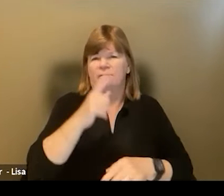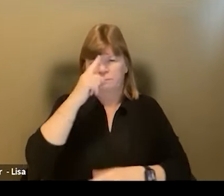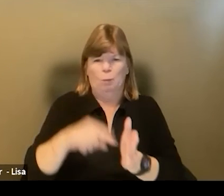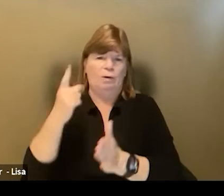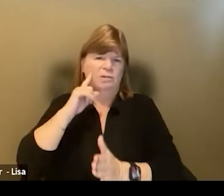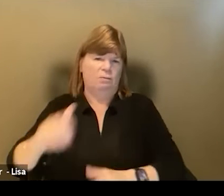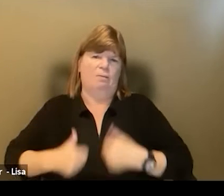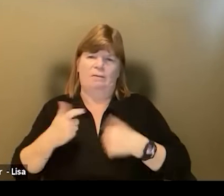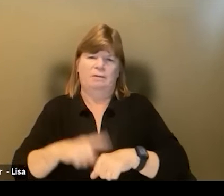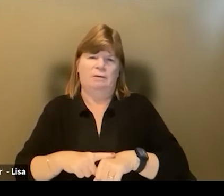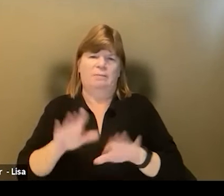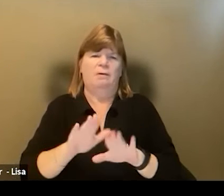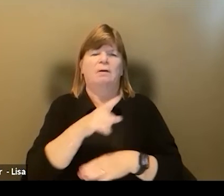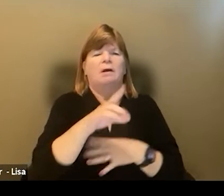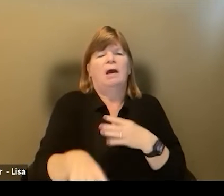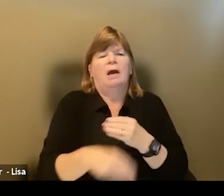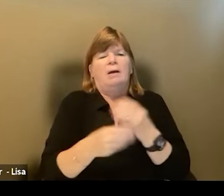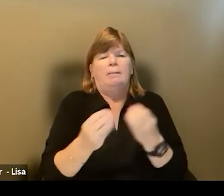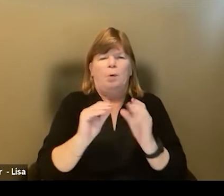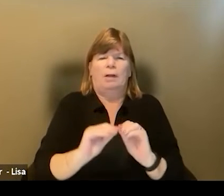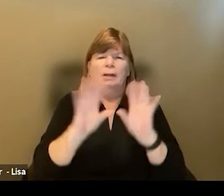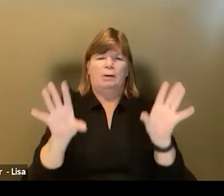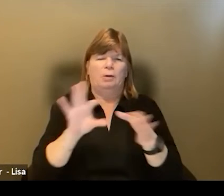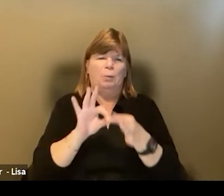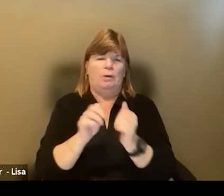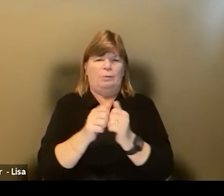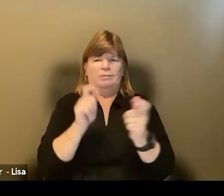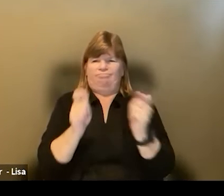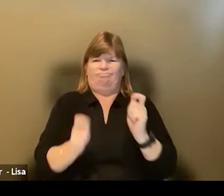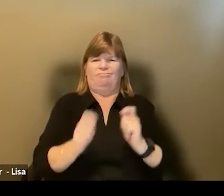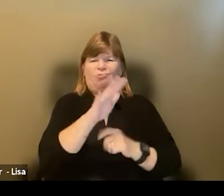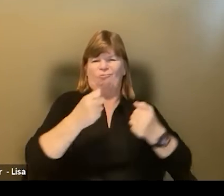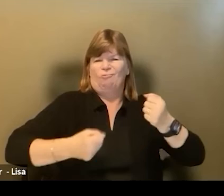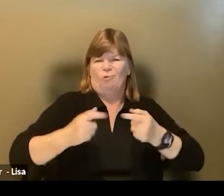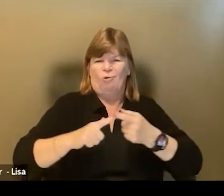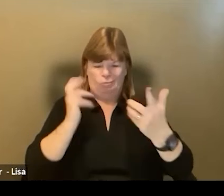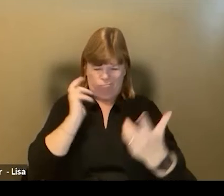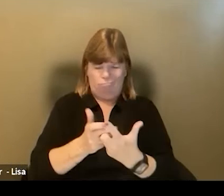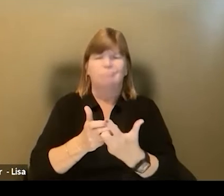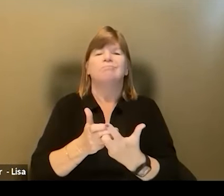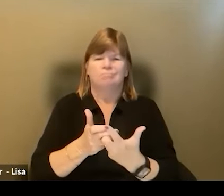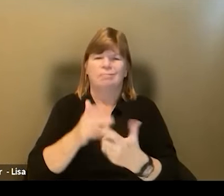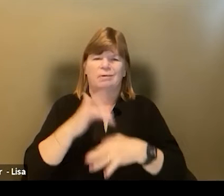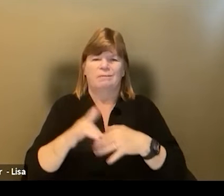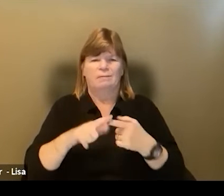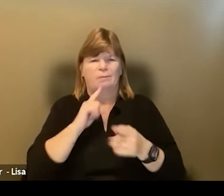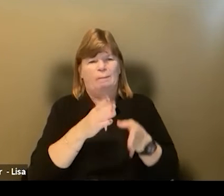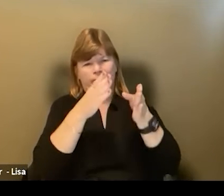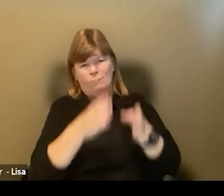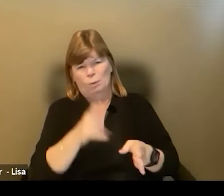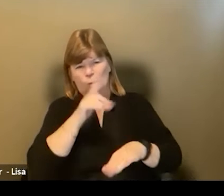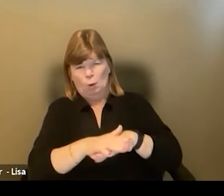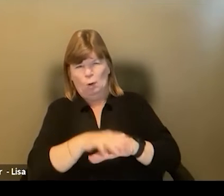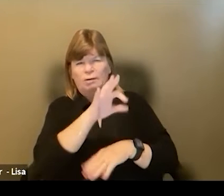member. So this just offers additional clarity around the vehicle modification funds available to individuals on the